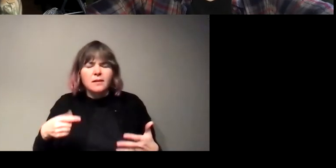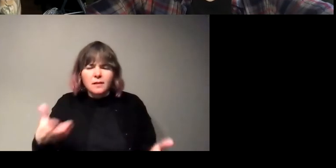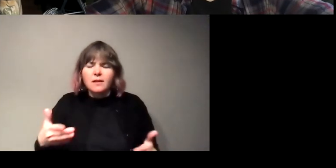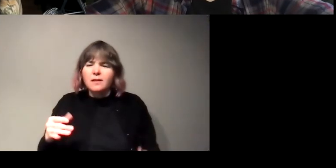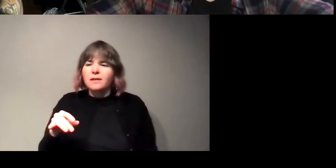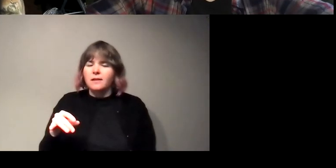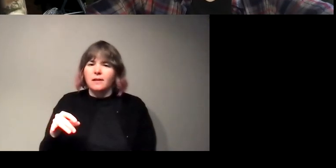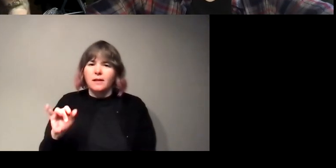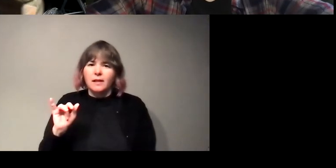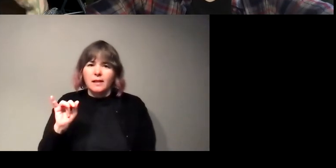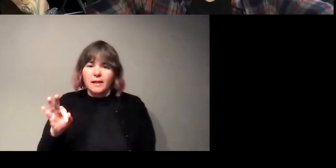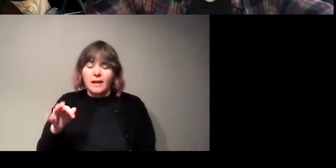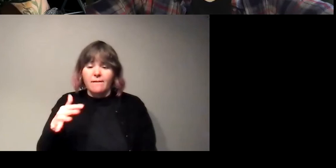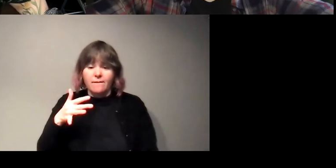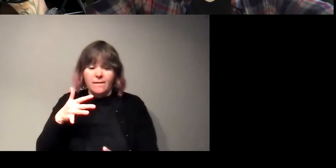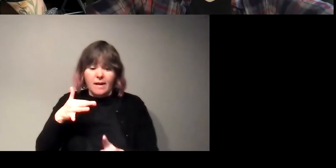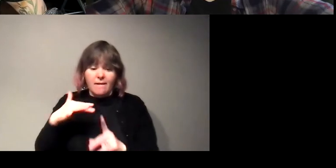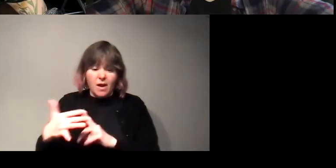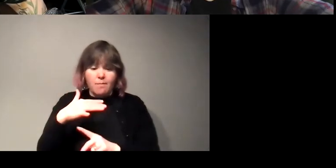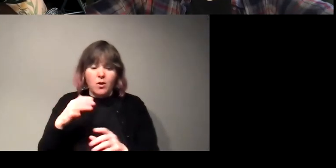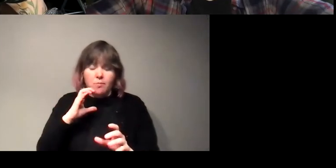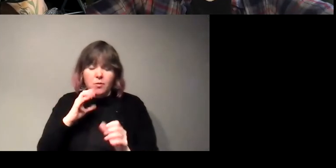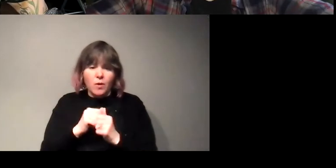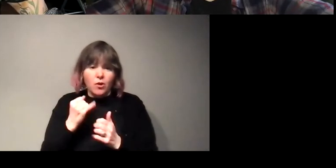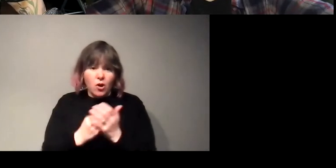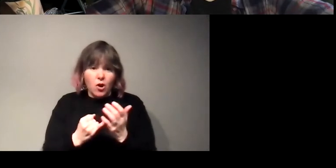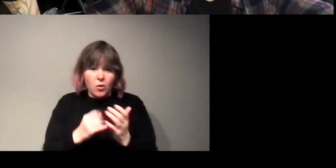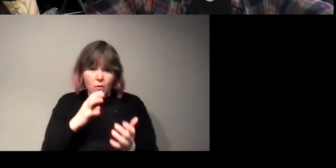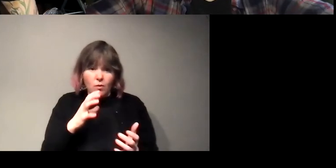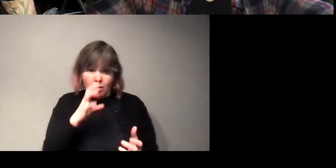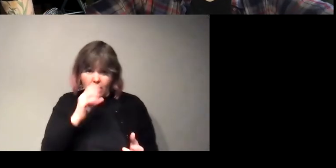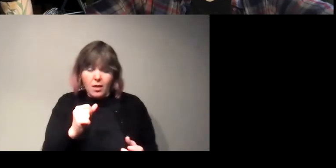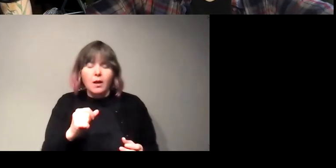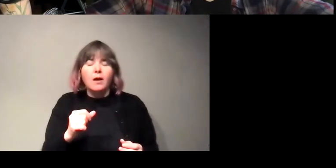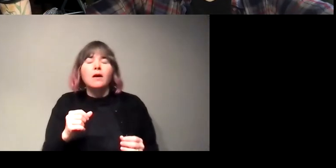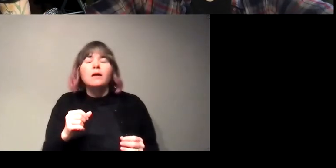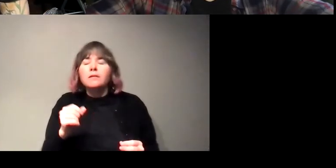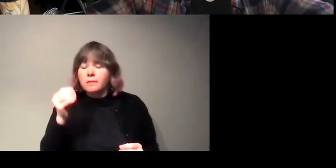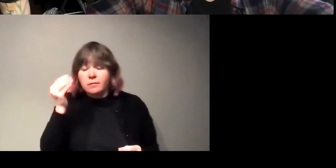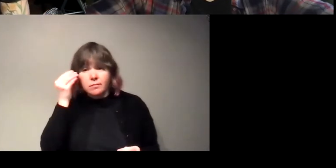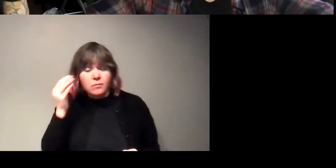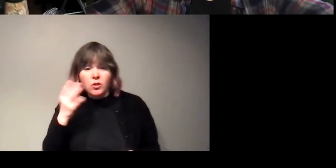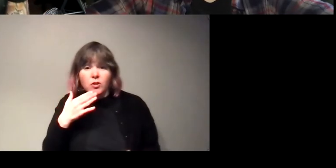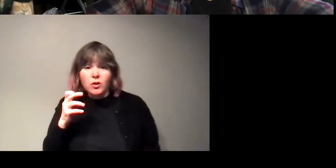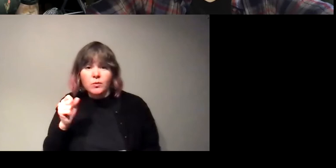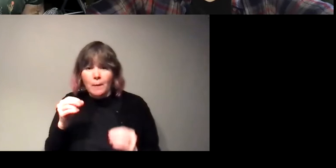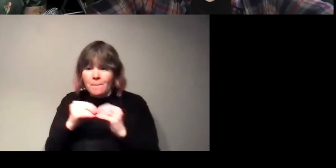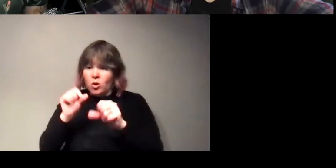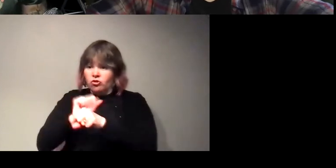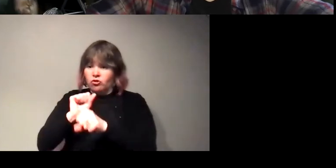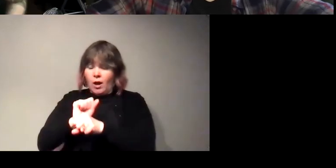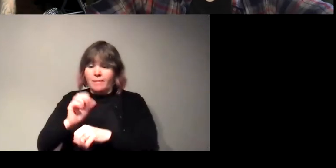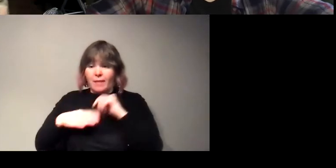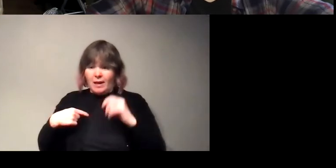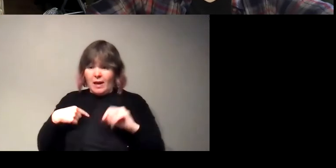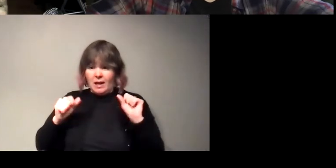if environmental communication with art is something you're interested in, good news, there's more jobs than we can do. There